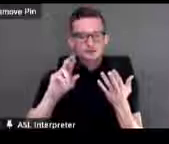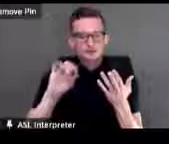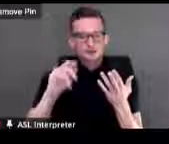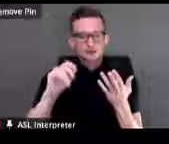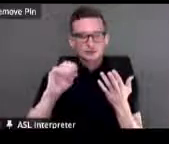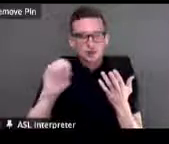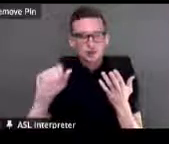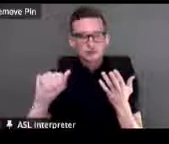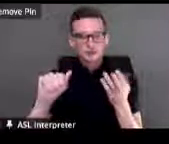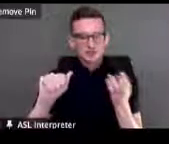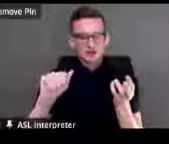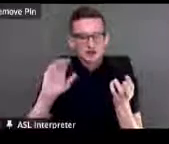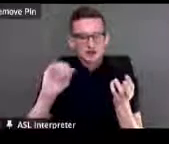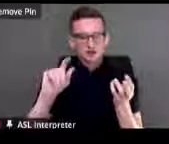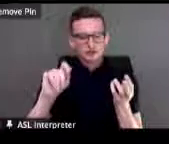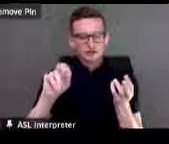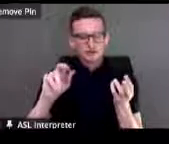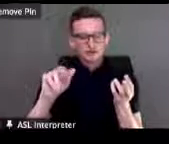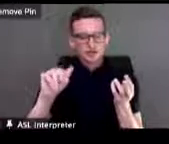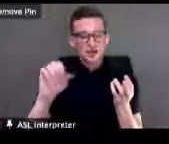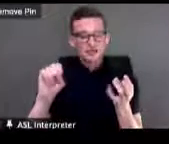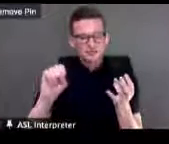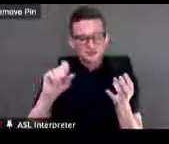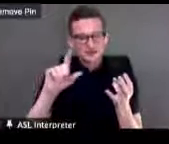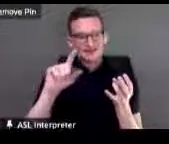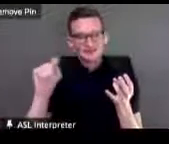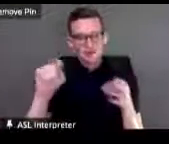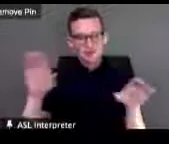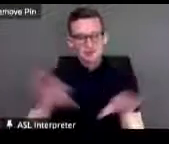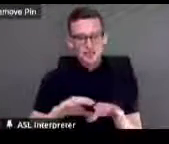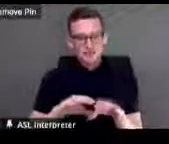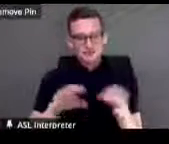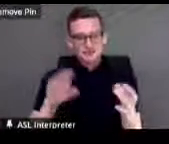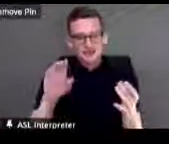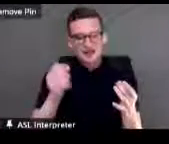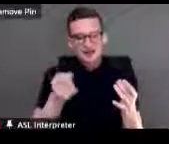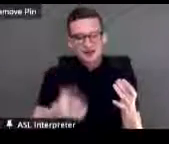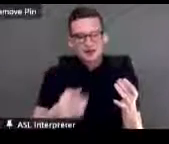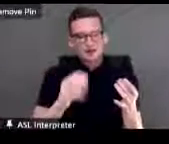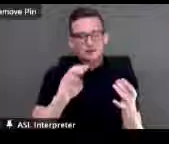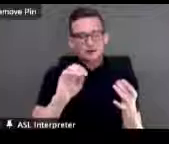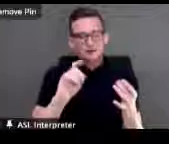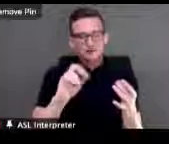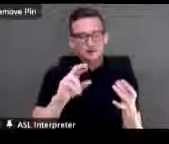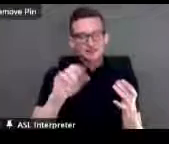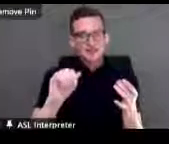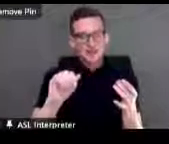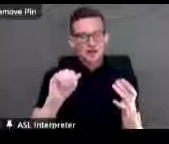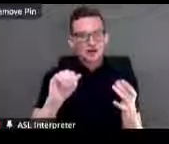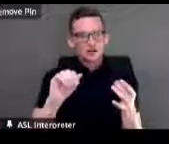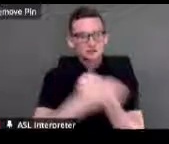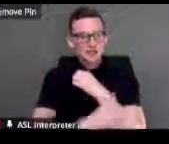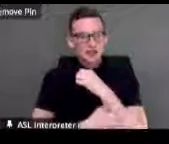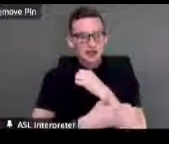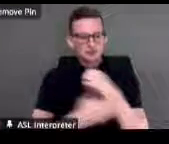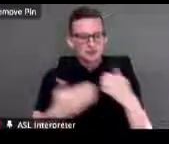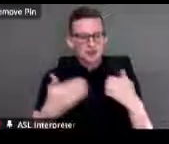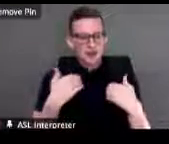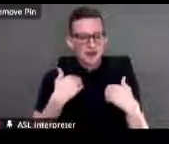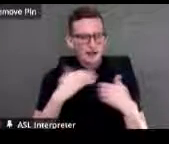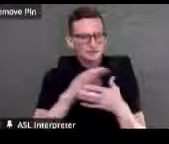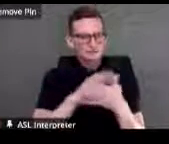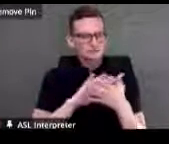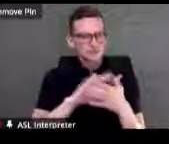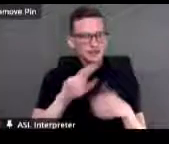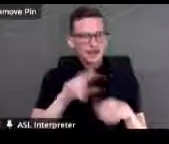Tahoe Basin, and a very small part of Madera County that has Devil's Postpile National Monument in it. And